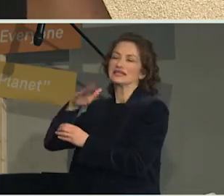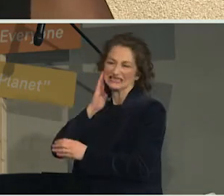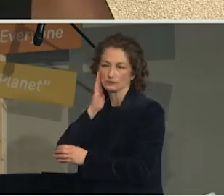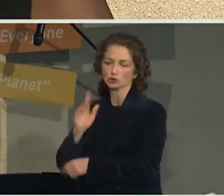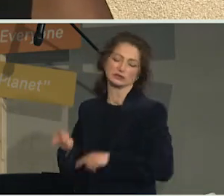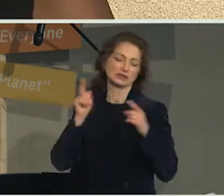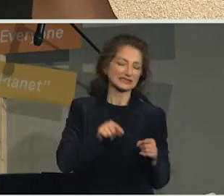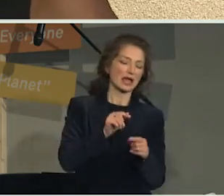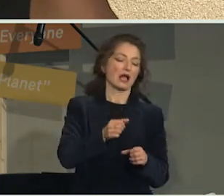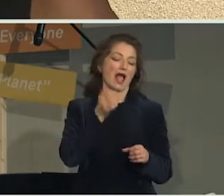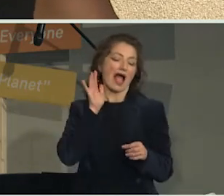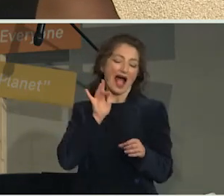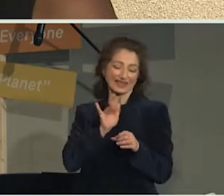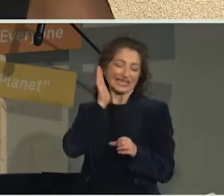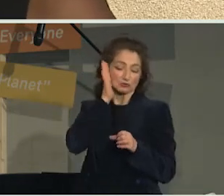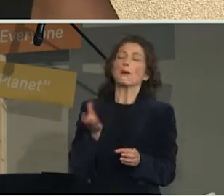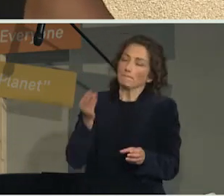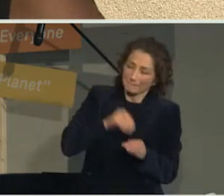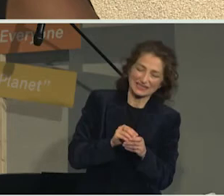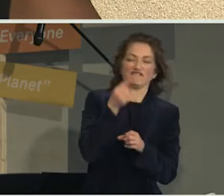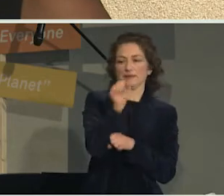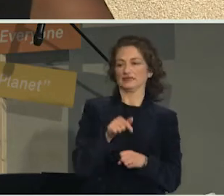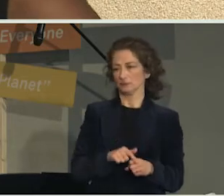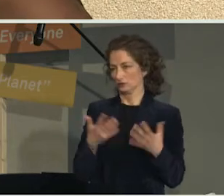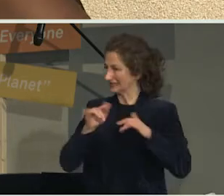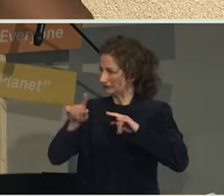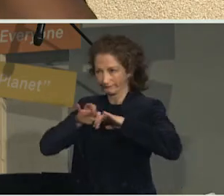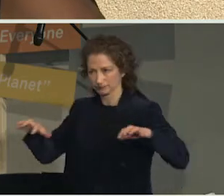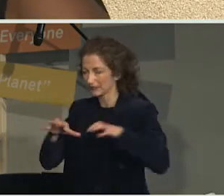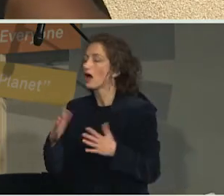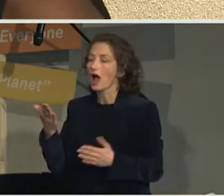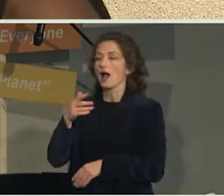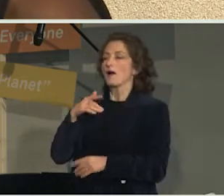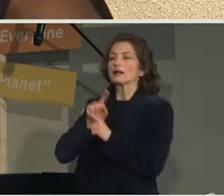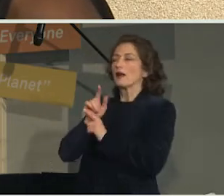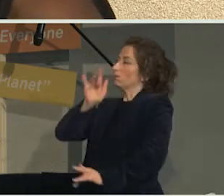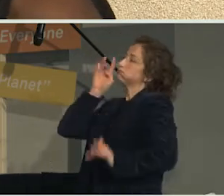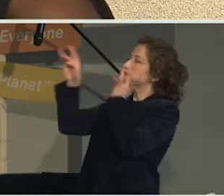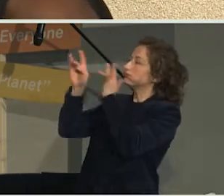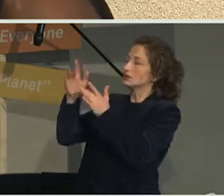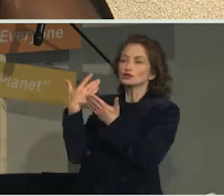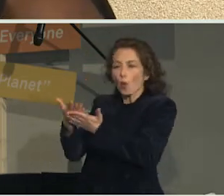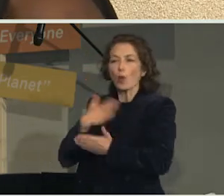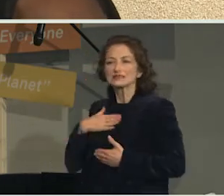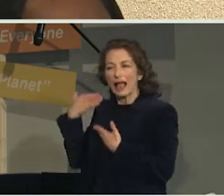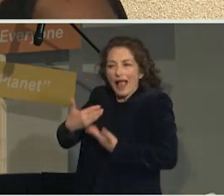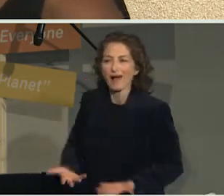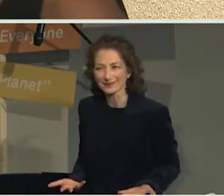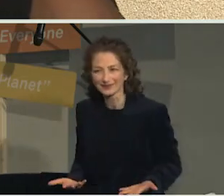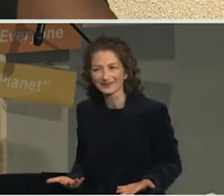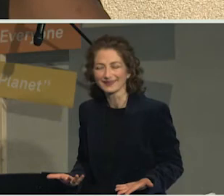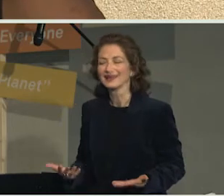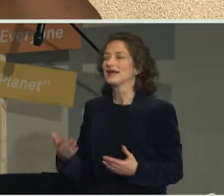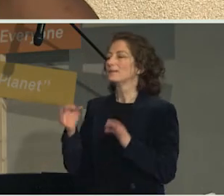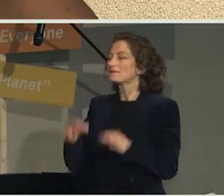liberal legalist spaces. Backtalking is part of our legacy as social justice advocates. It was said one